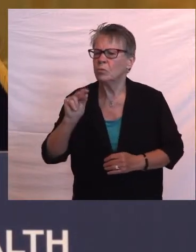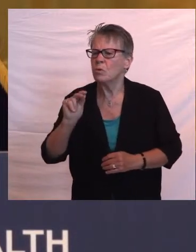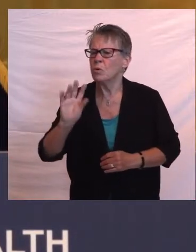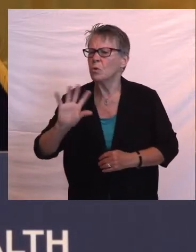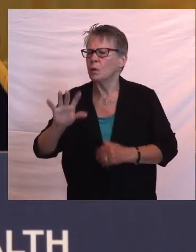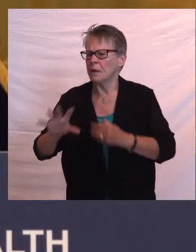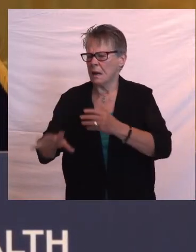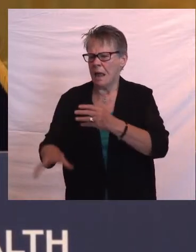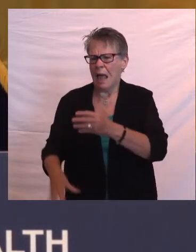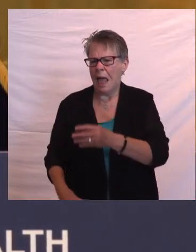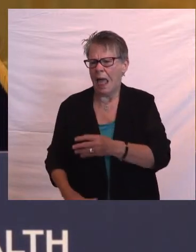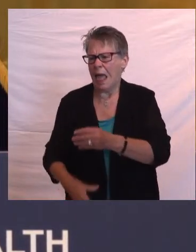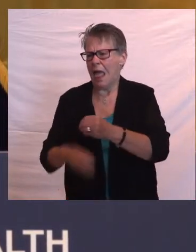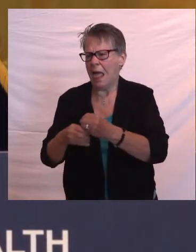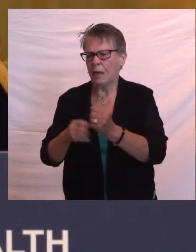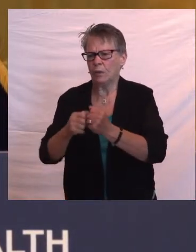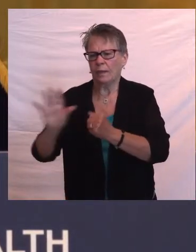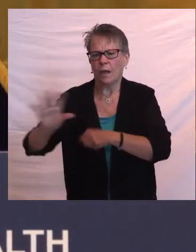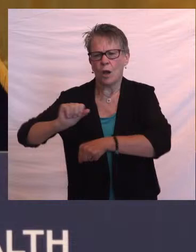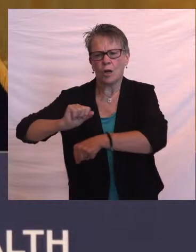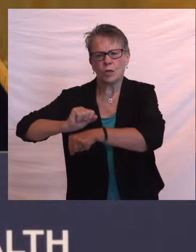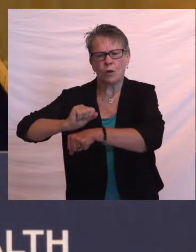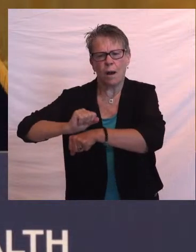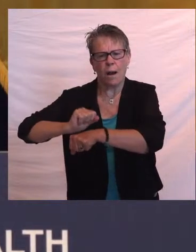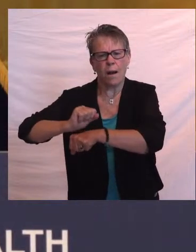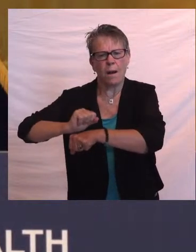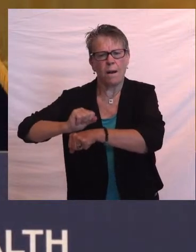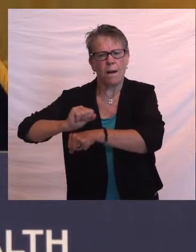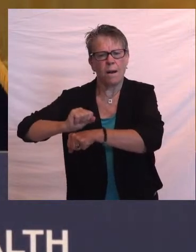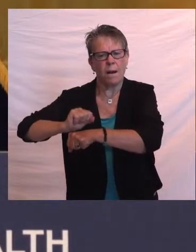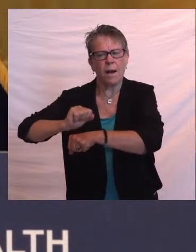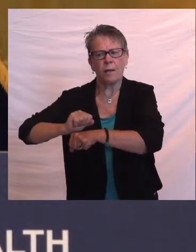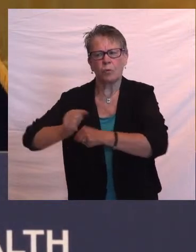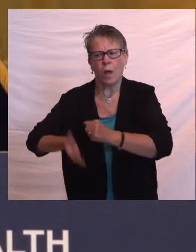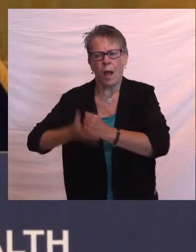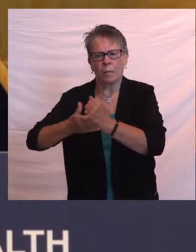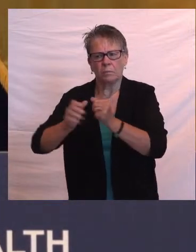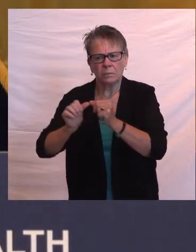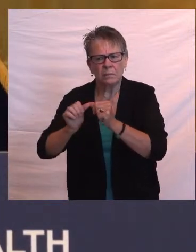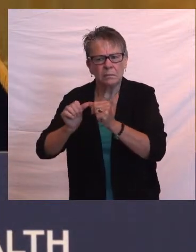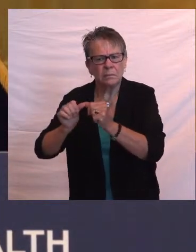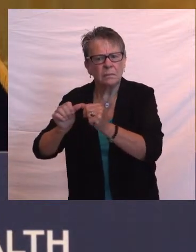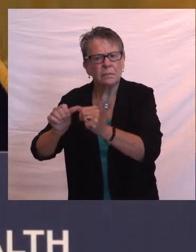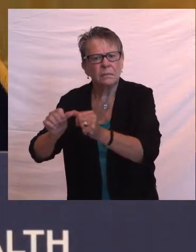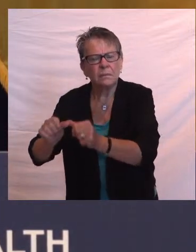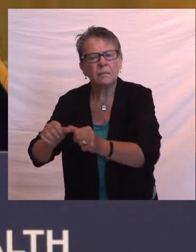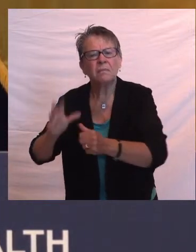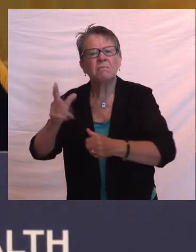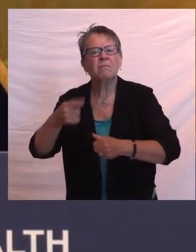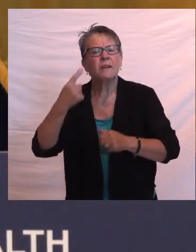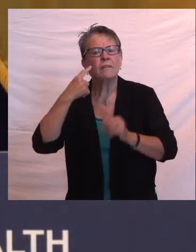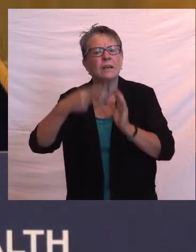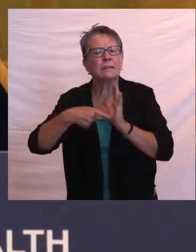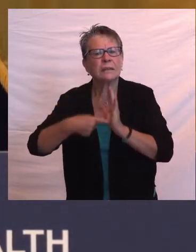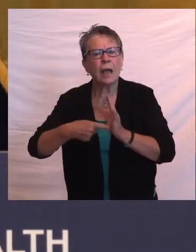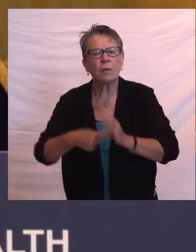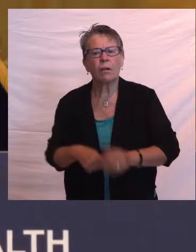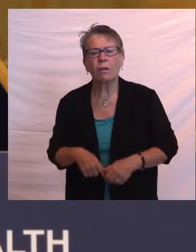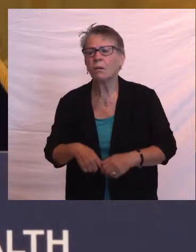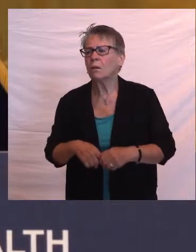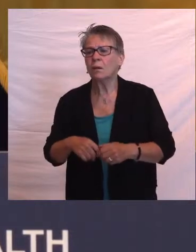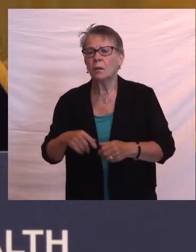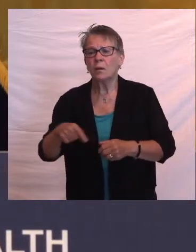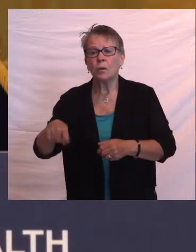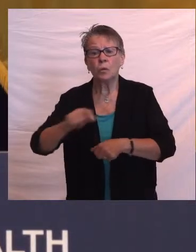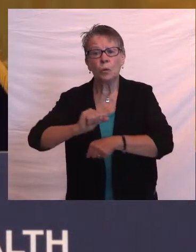this before. You get a lot of people right now who are washing dishes, just using that as an example, for $12 an hour, who are saying, wait a minute, I could go